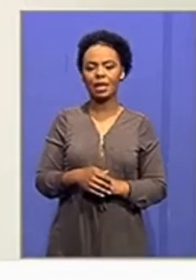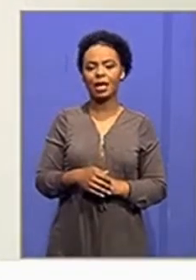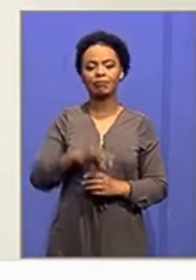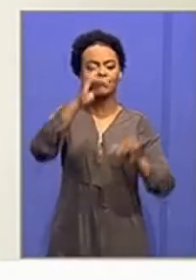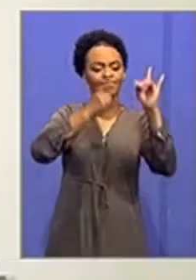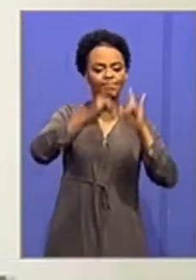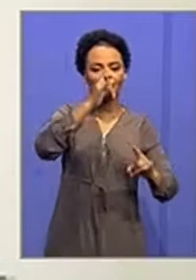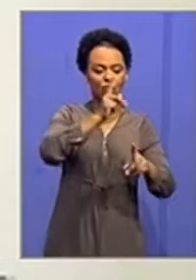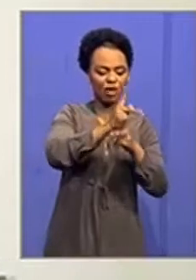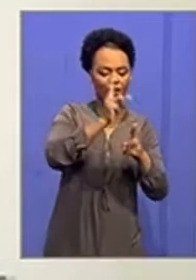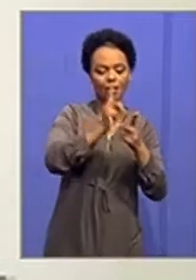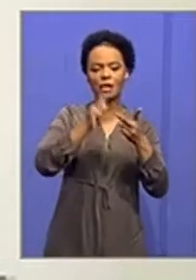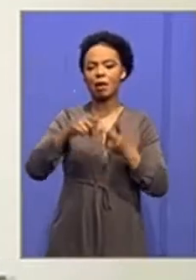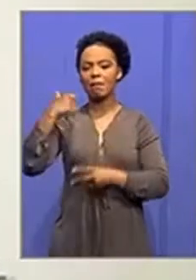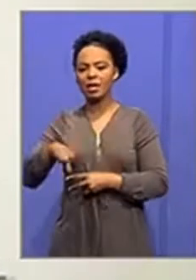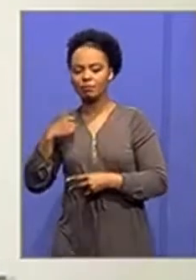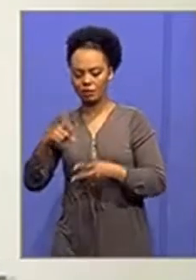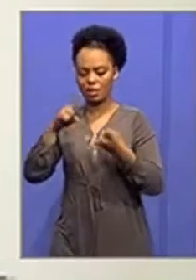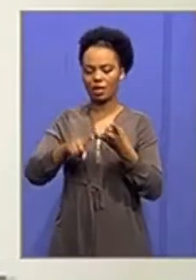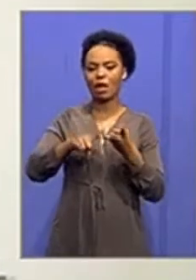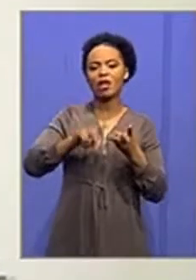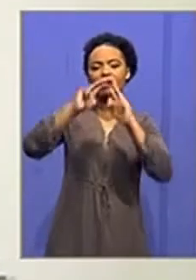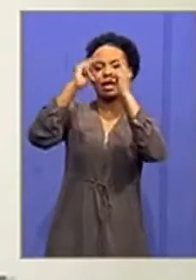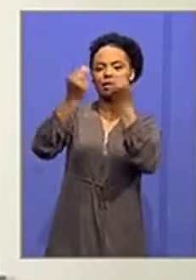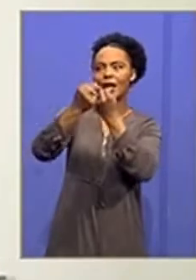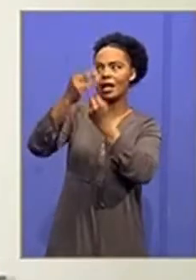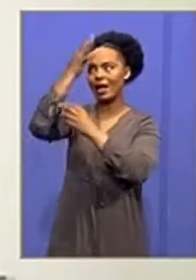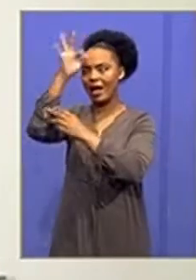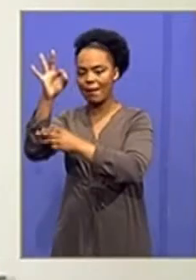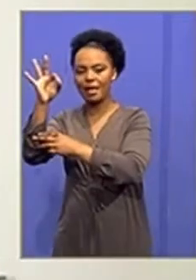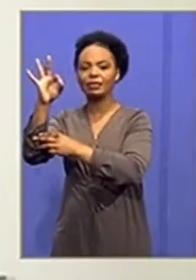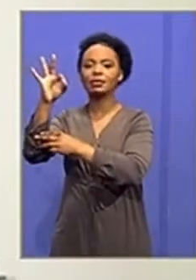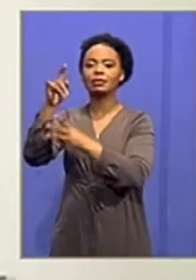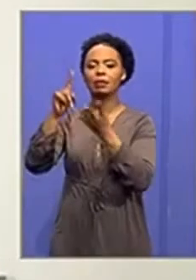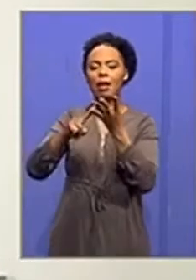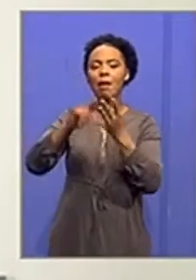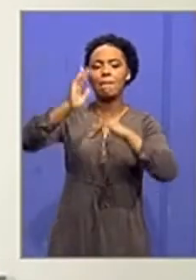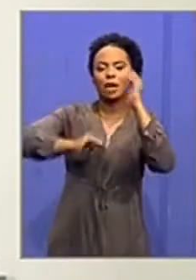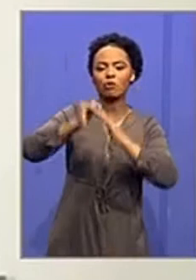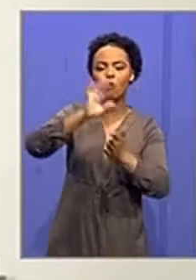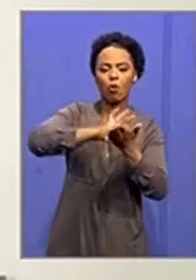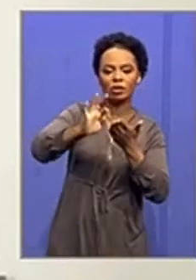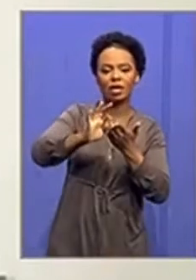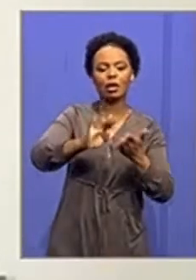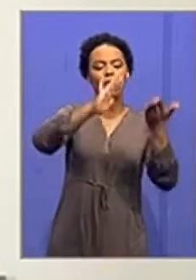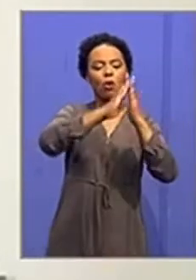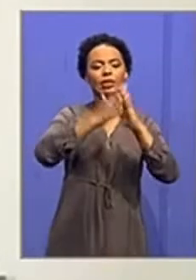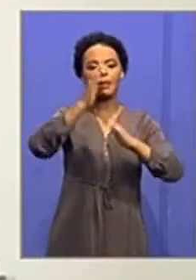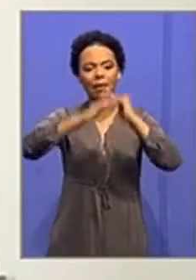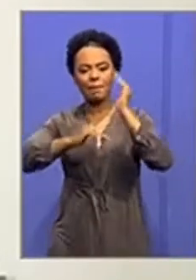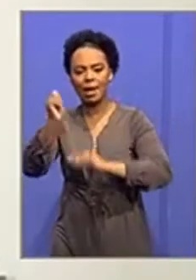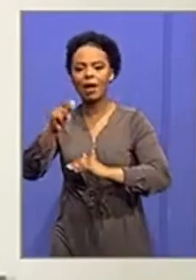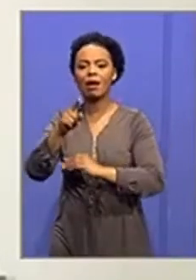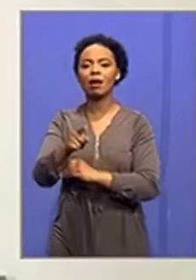in the municipality, province and national governments, the building contractors, the community members, the politicians.